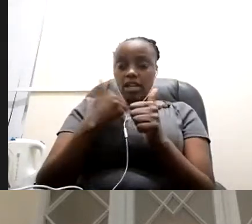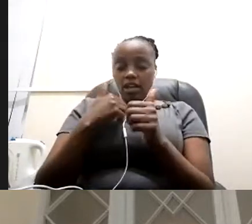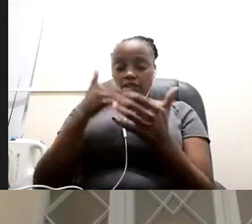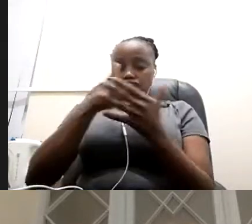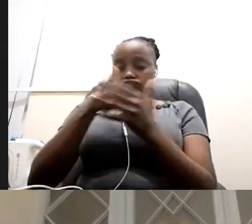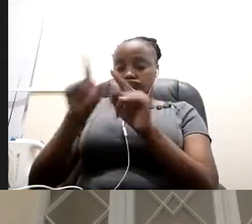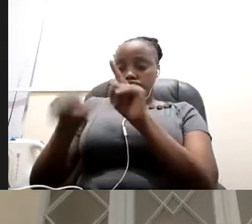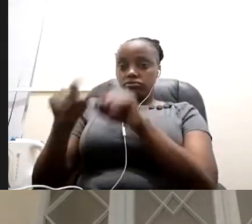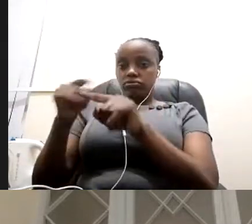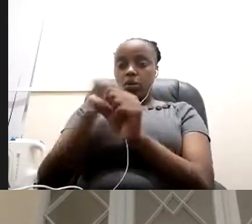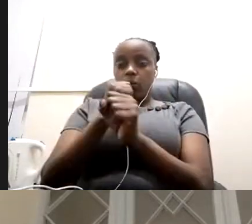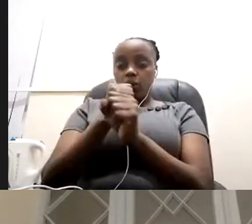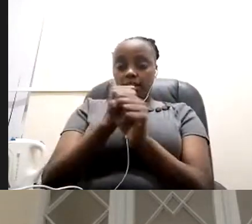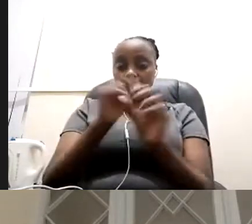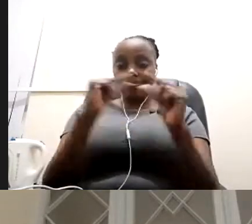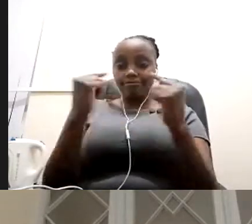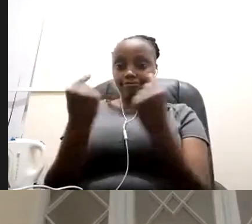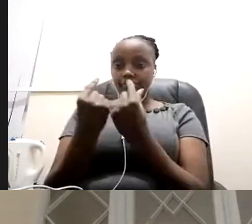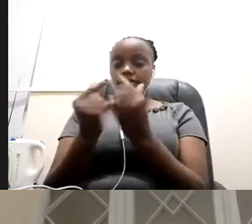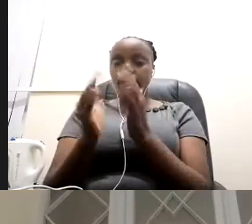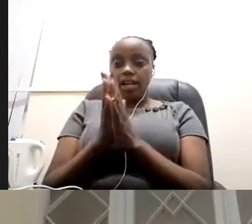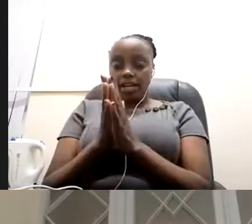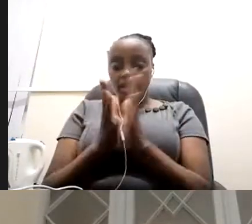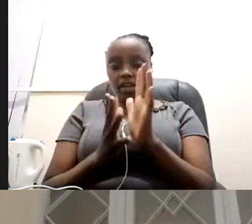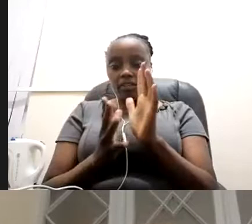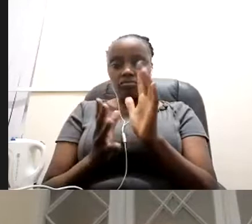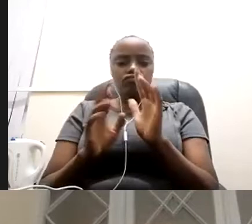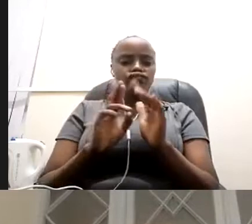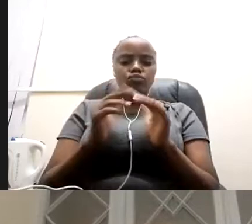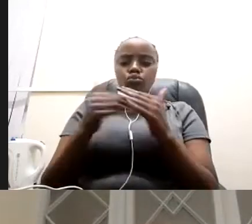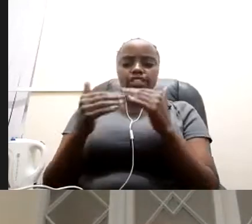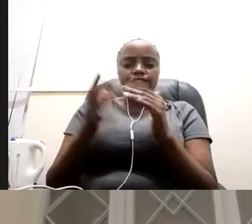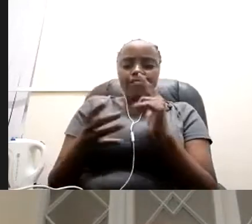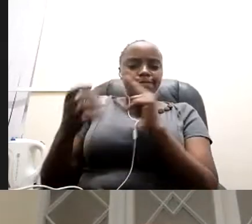working groups. And the results of these works has